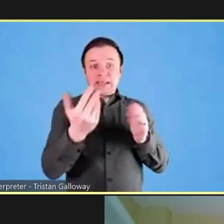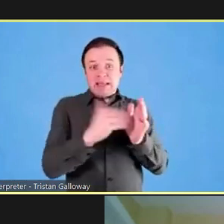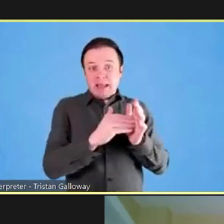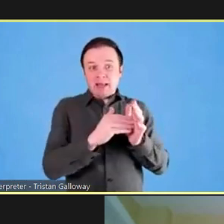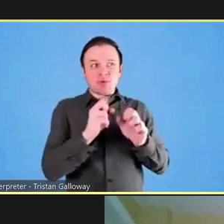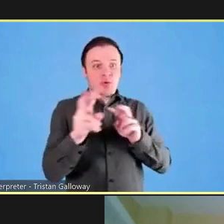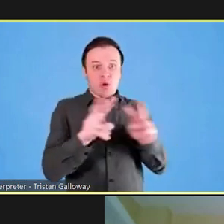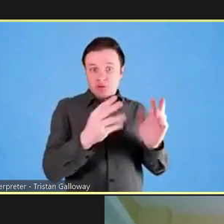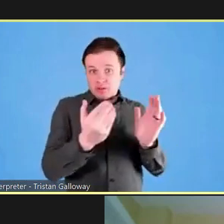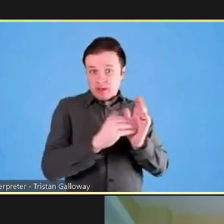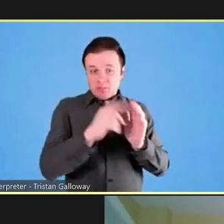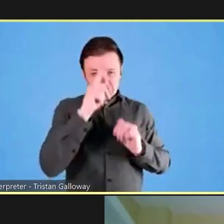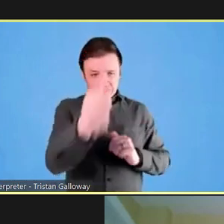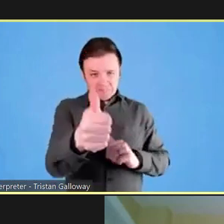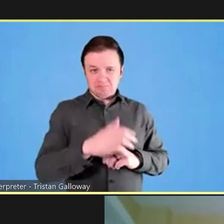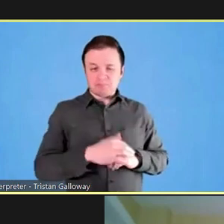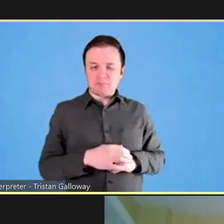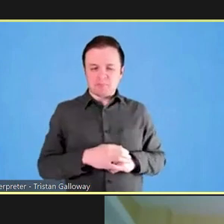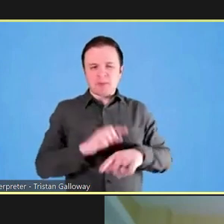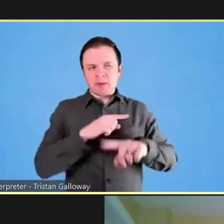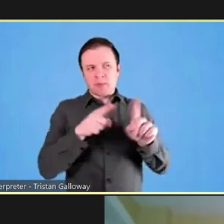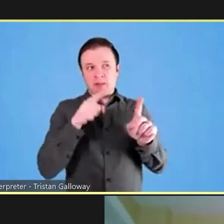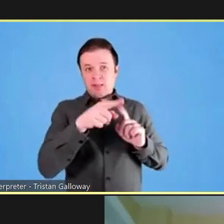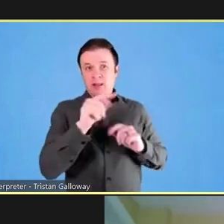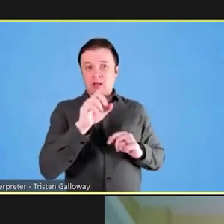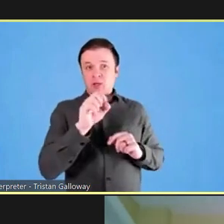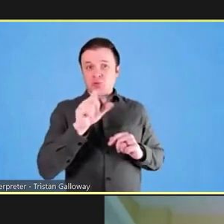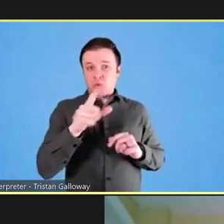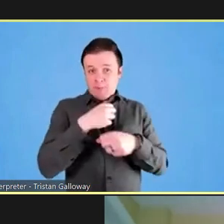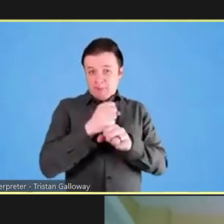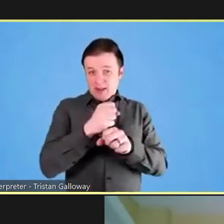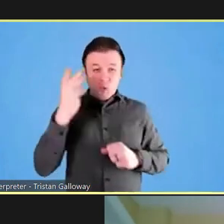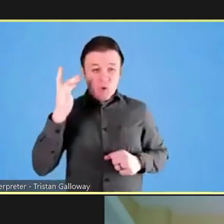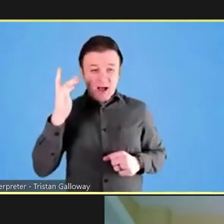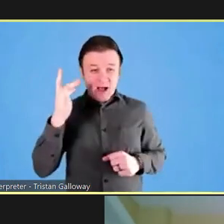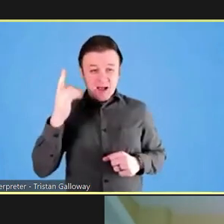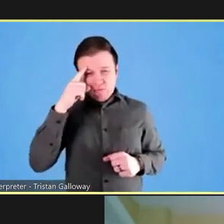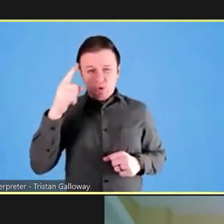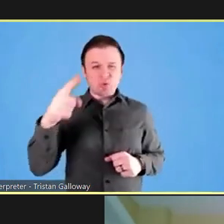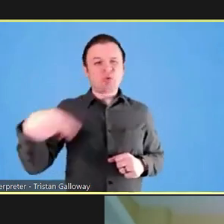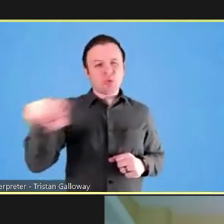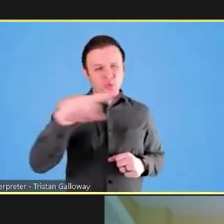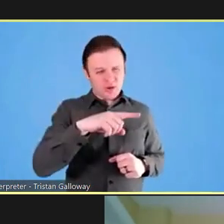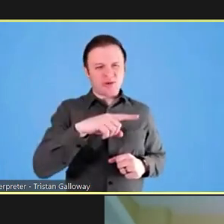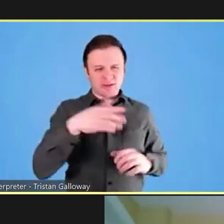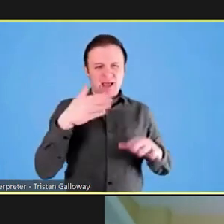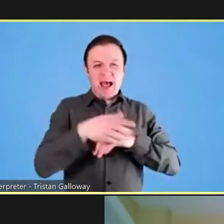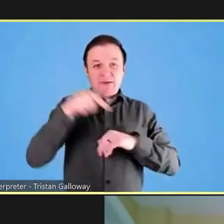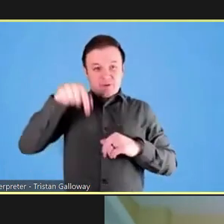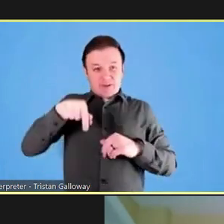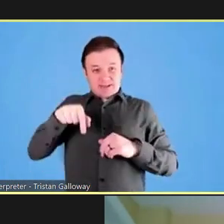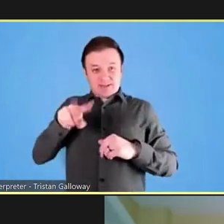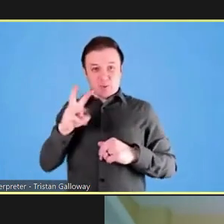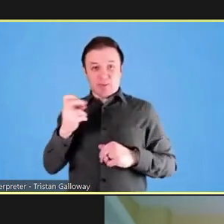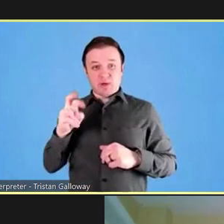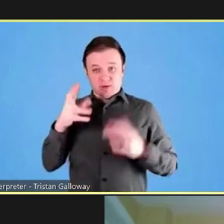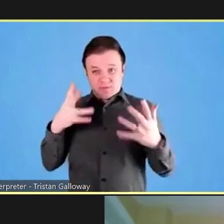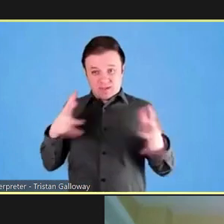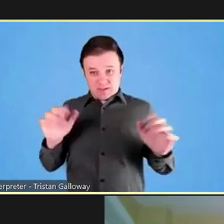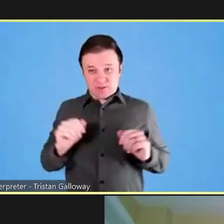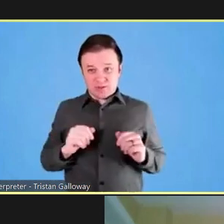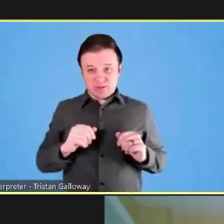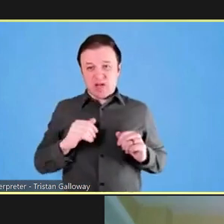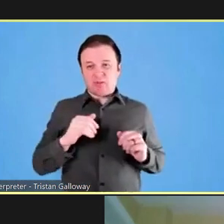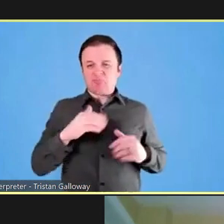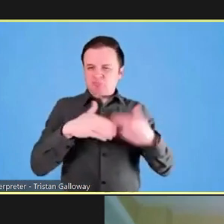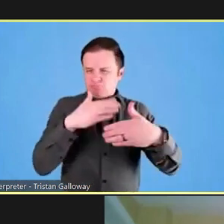we really developed that tool for use after this webinar and over the long